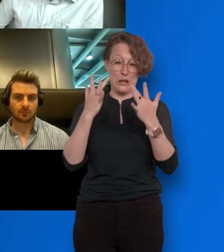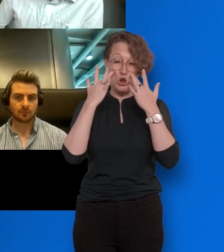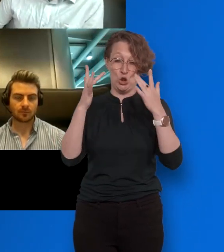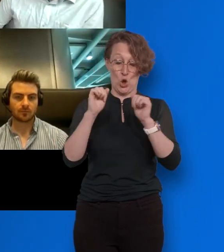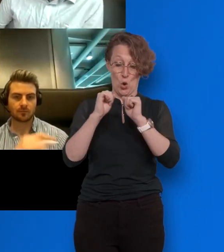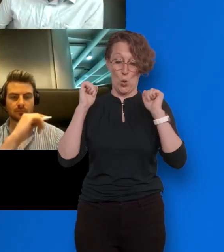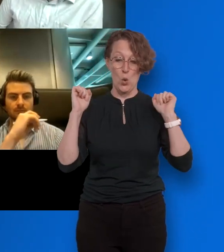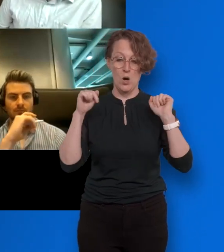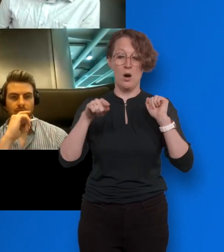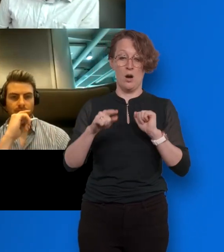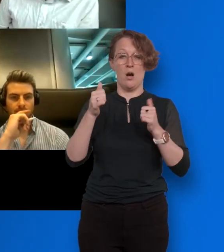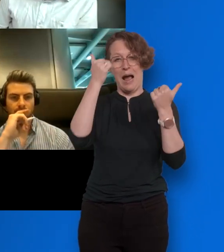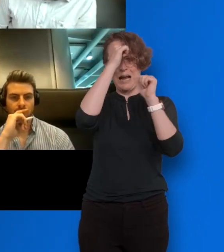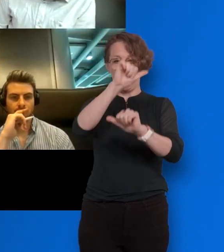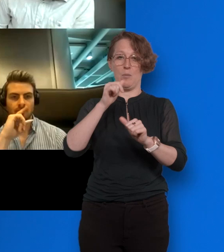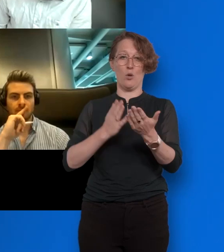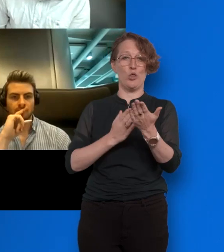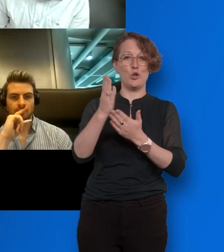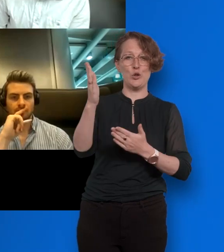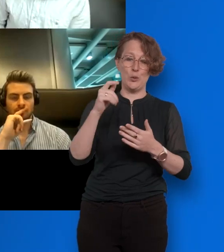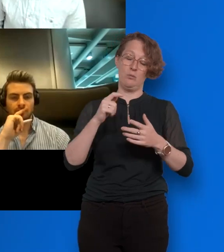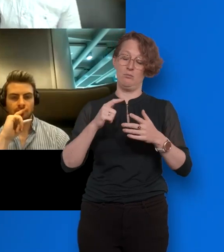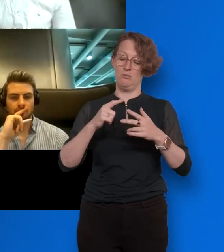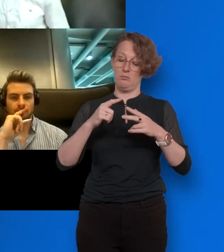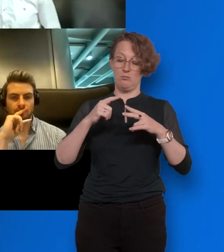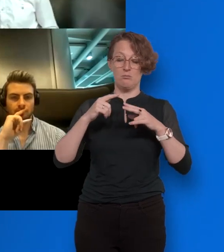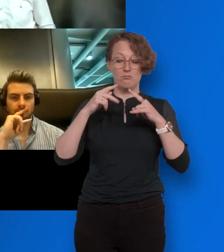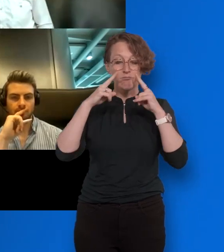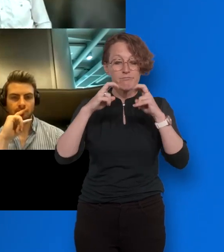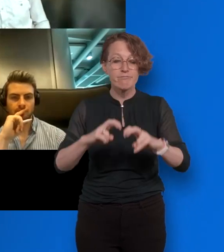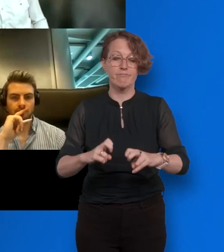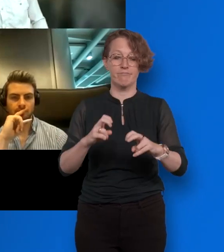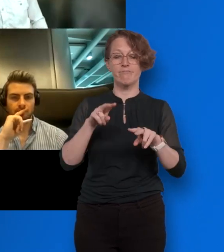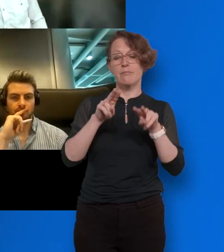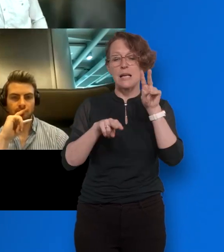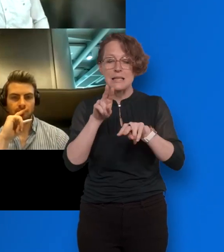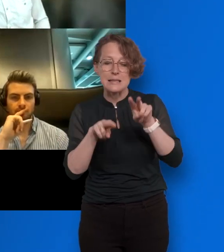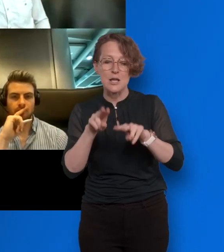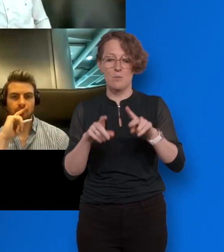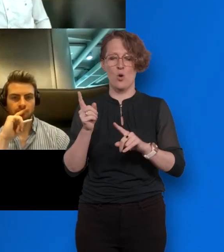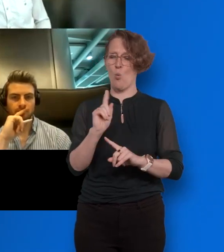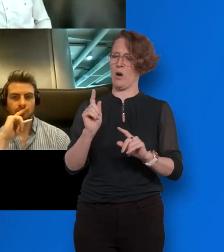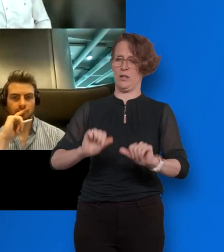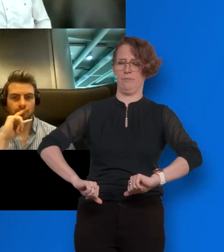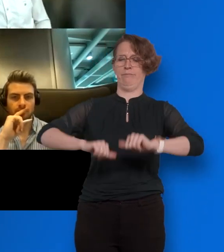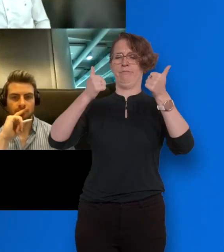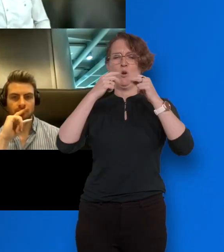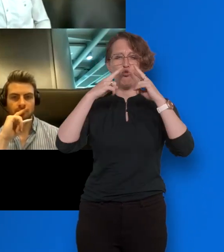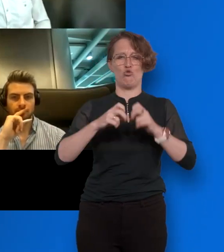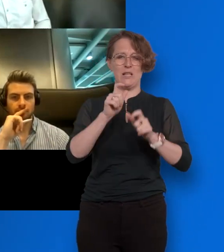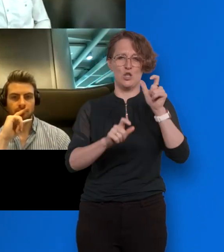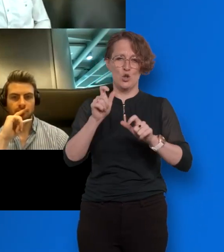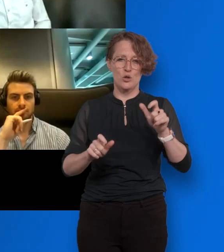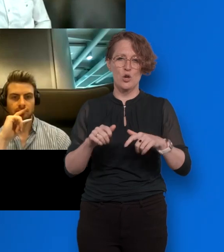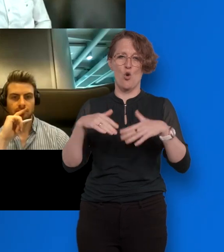academics perceive and hence conduct assessment, for example, the metrics of what constitutes an impressive researcher, often narrowly